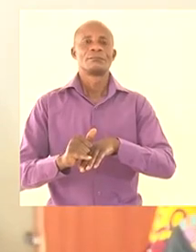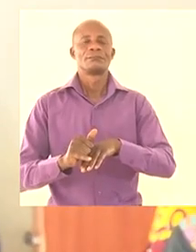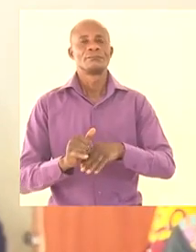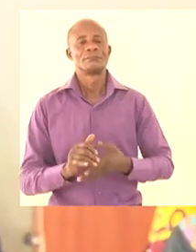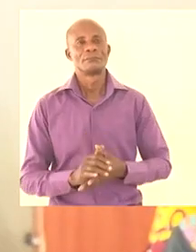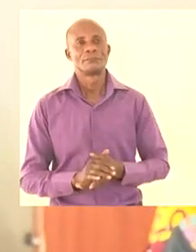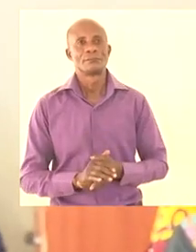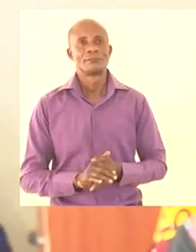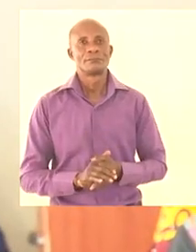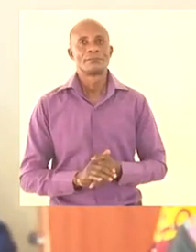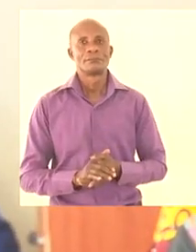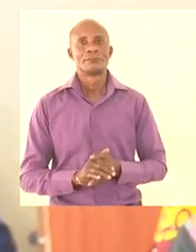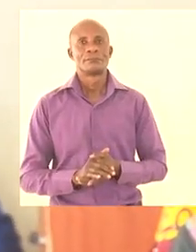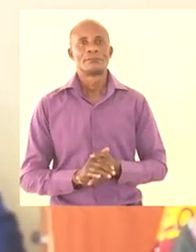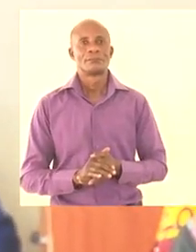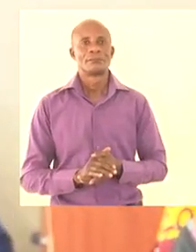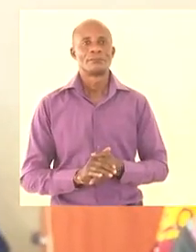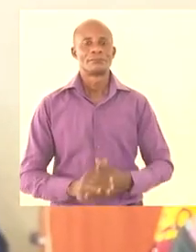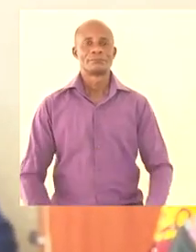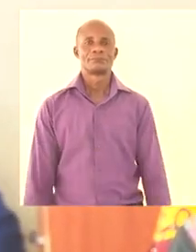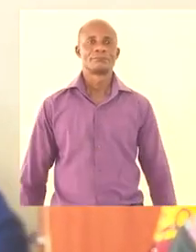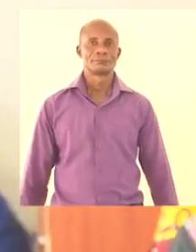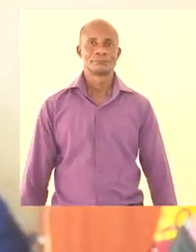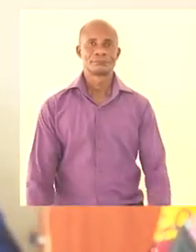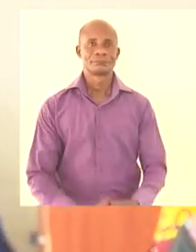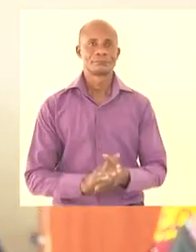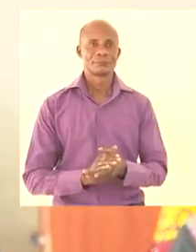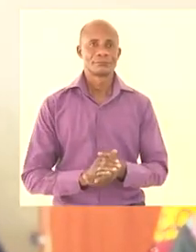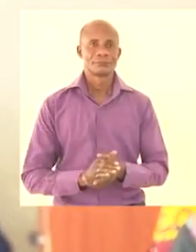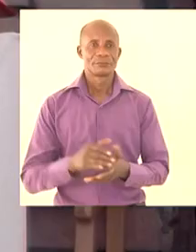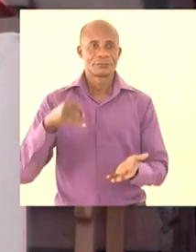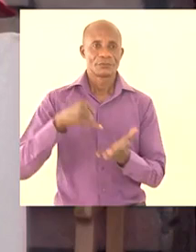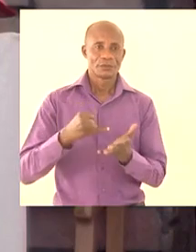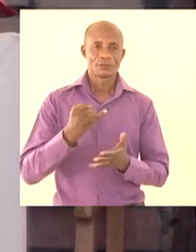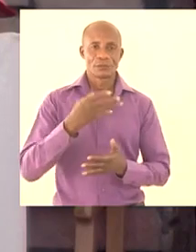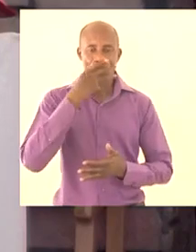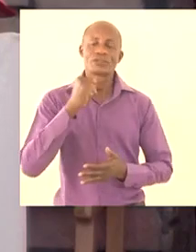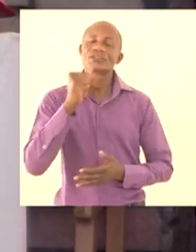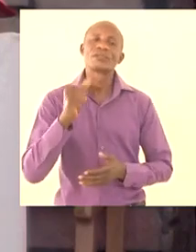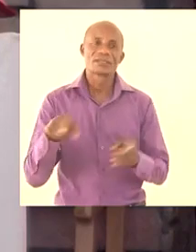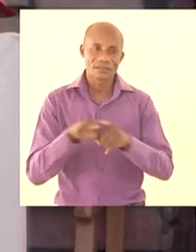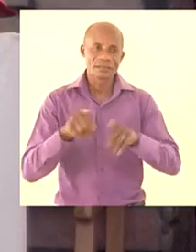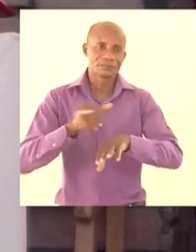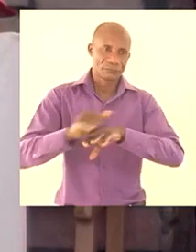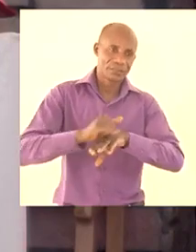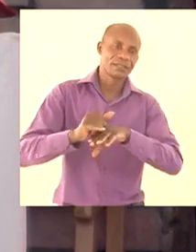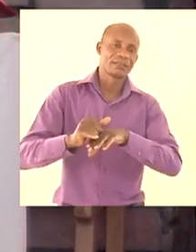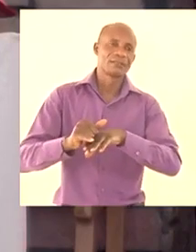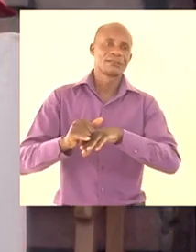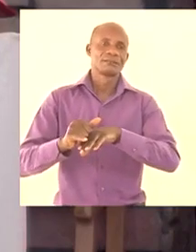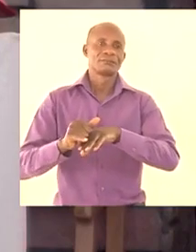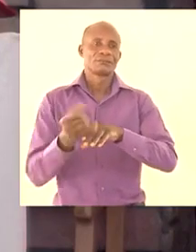Jesus. Like betrayals. Okay, it was not like the betrayal of Judas, the betrayal of